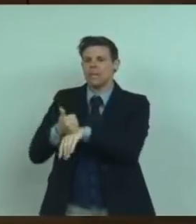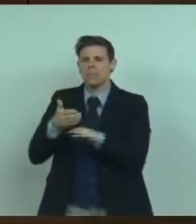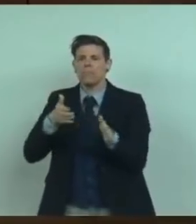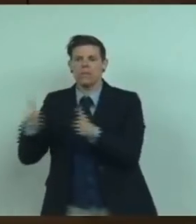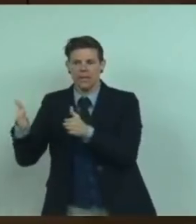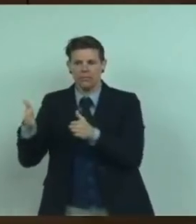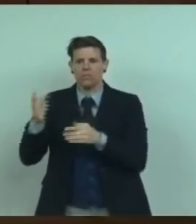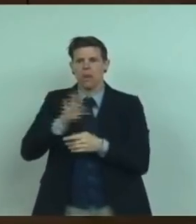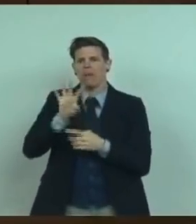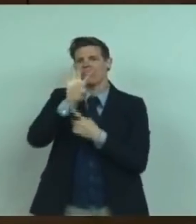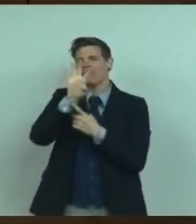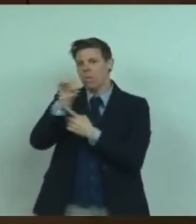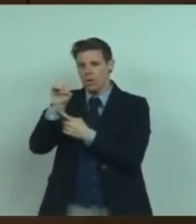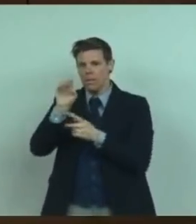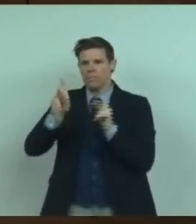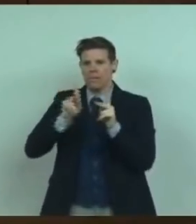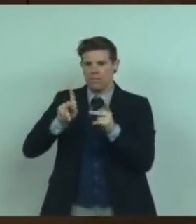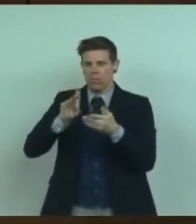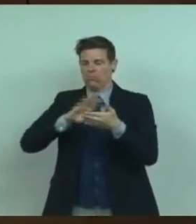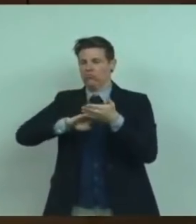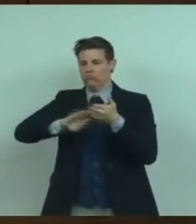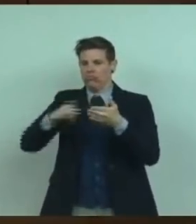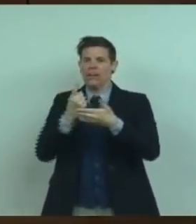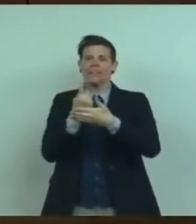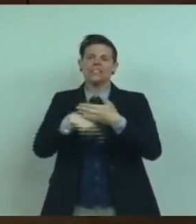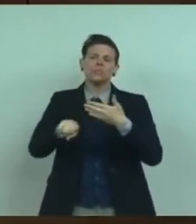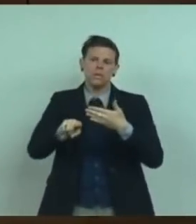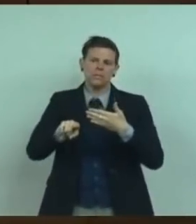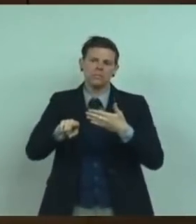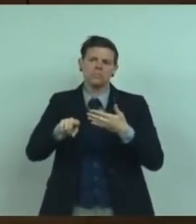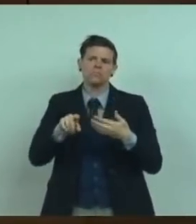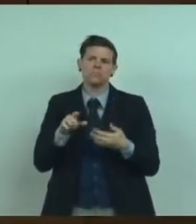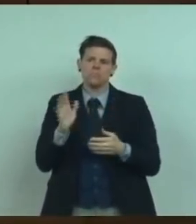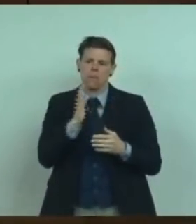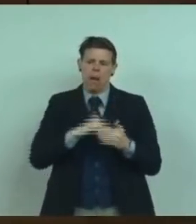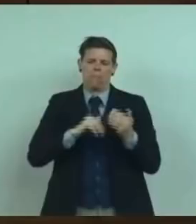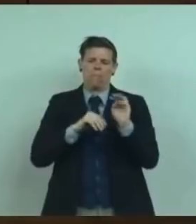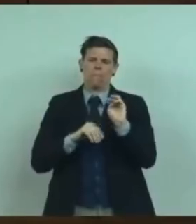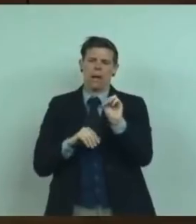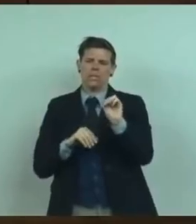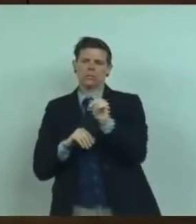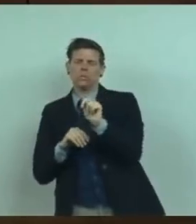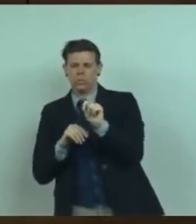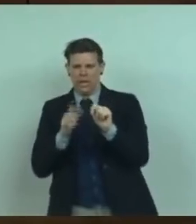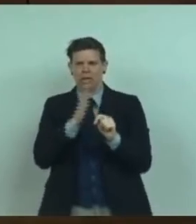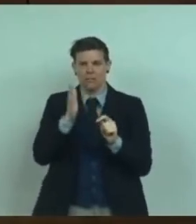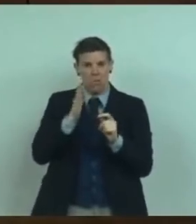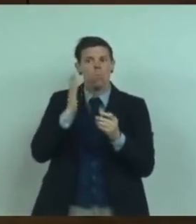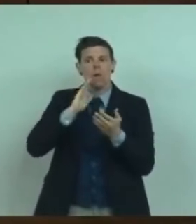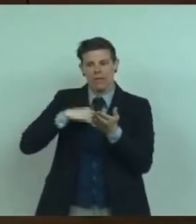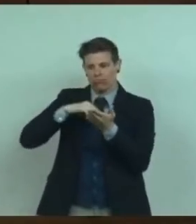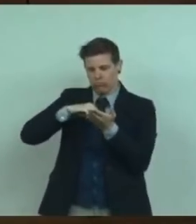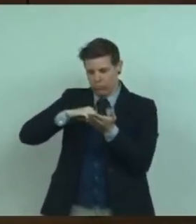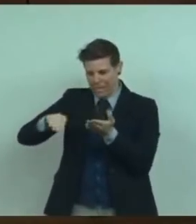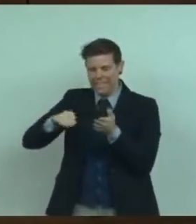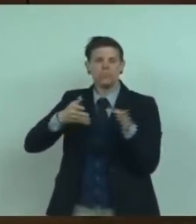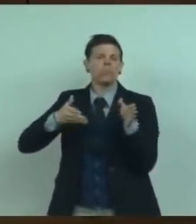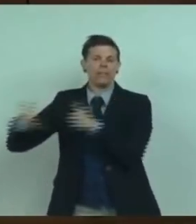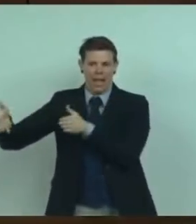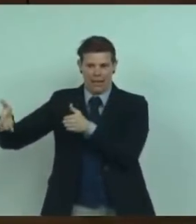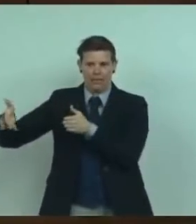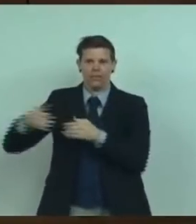have a release plan, who will be screened, tested, who will also be required to do that